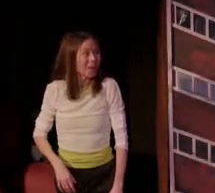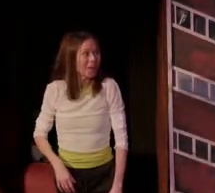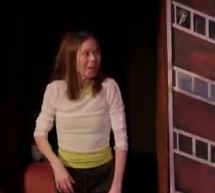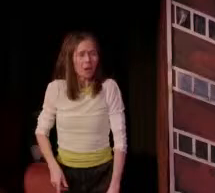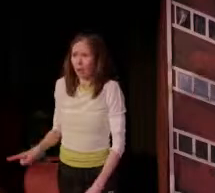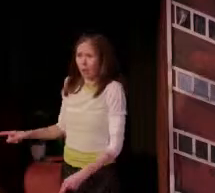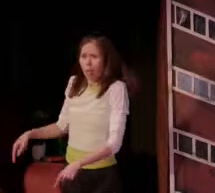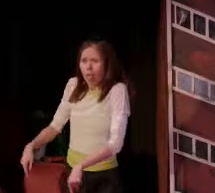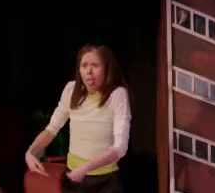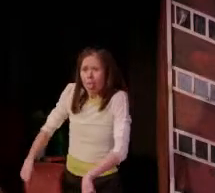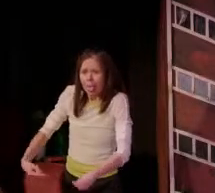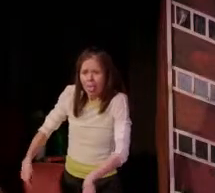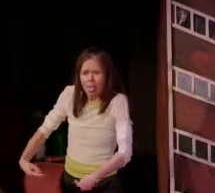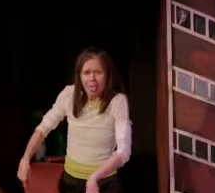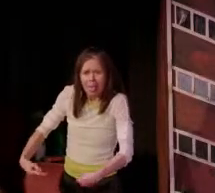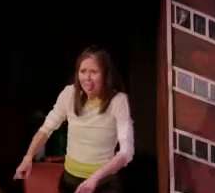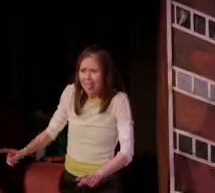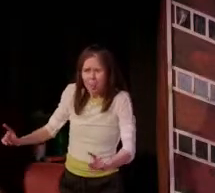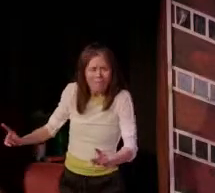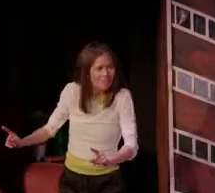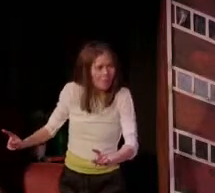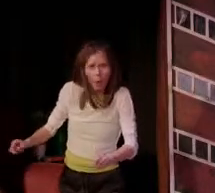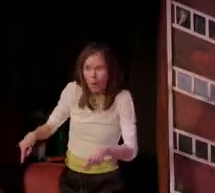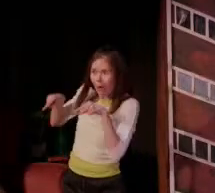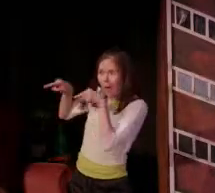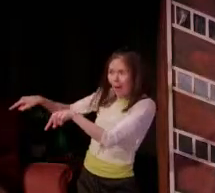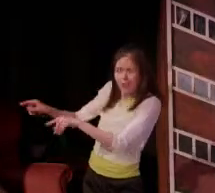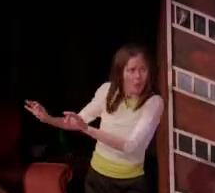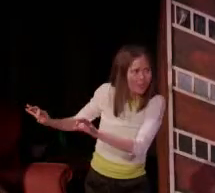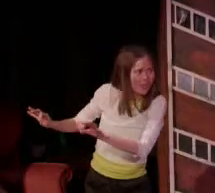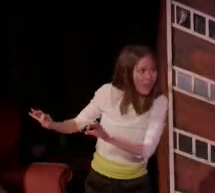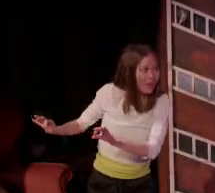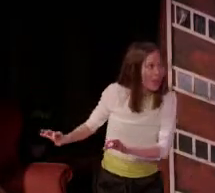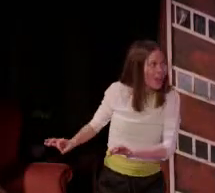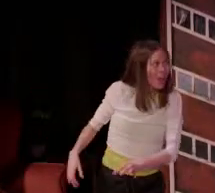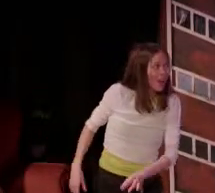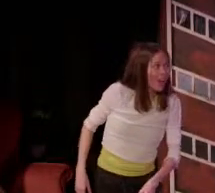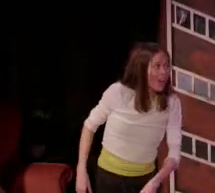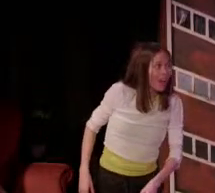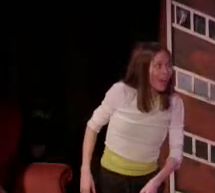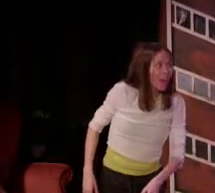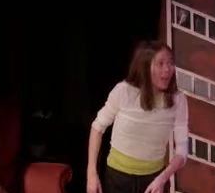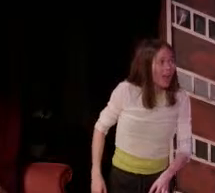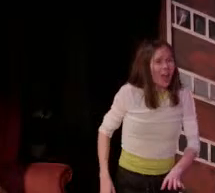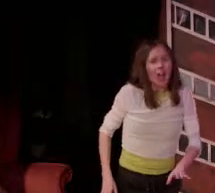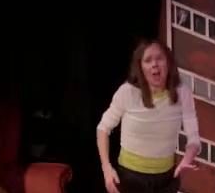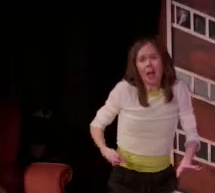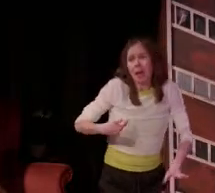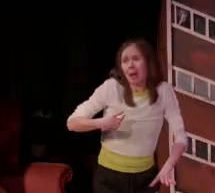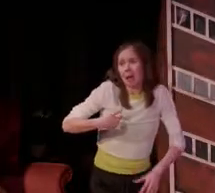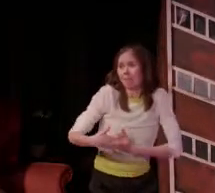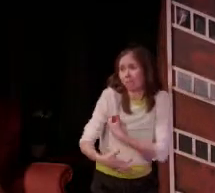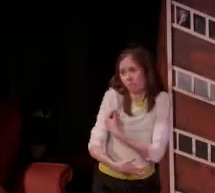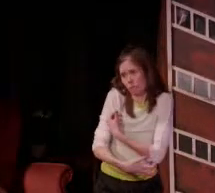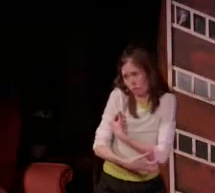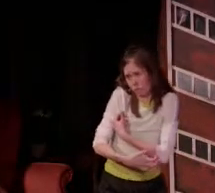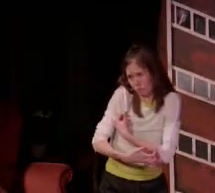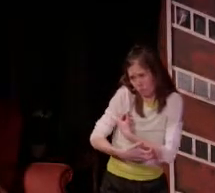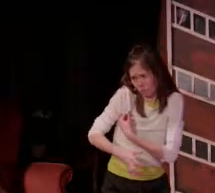Why shake you so? We intend you no harm. I am a poor fellow,